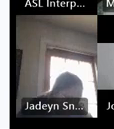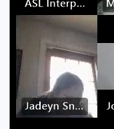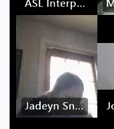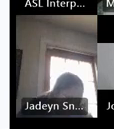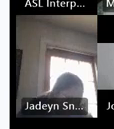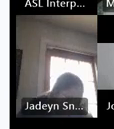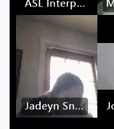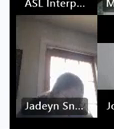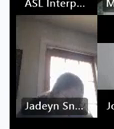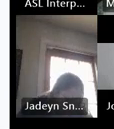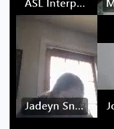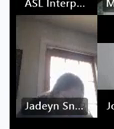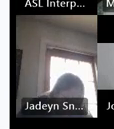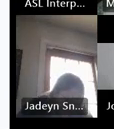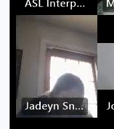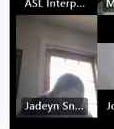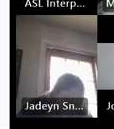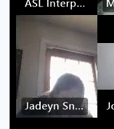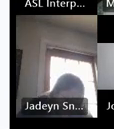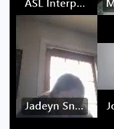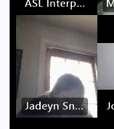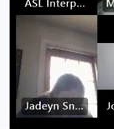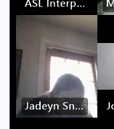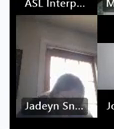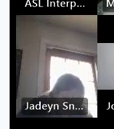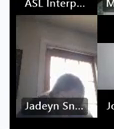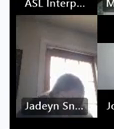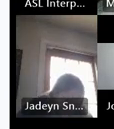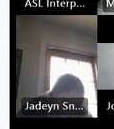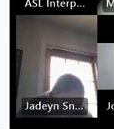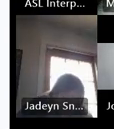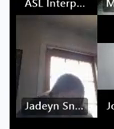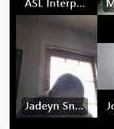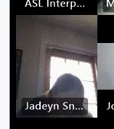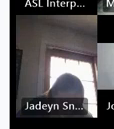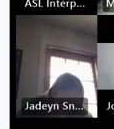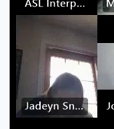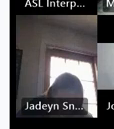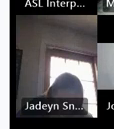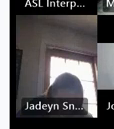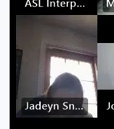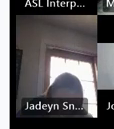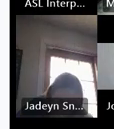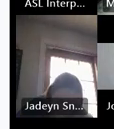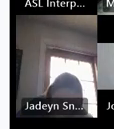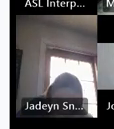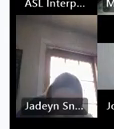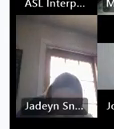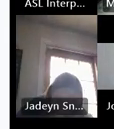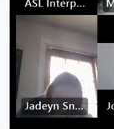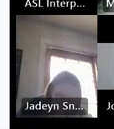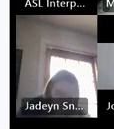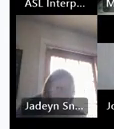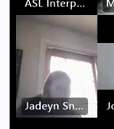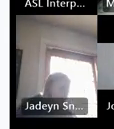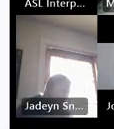sort of our due dates. What do our due dates look like? Okay, because some of you have challenges with meeting due